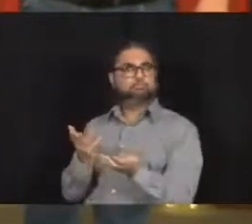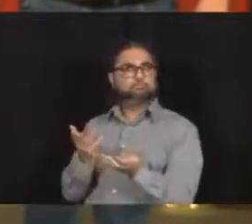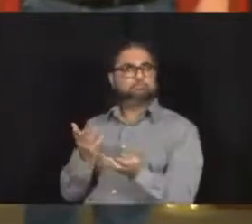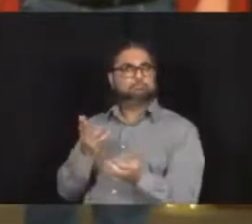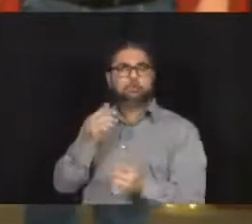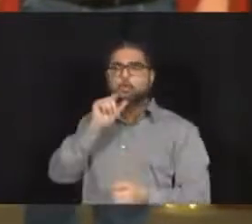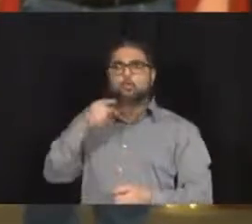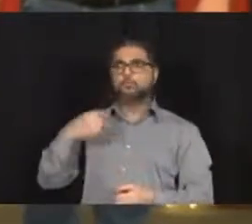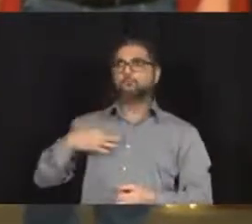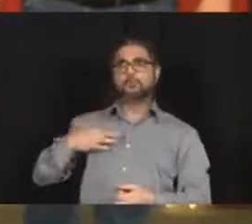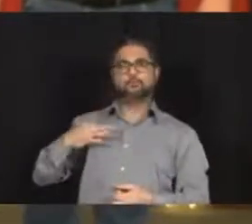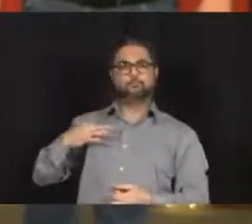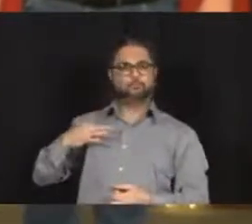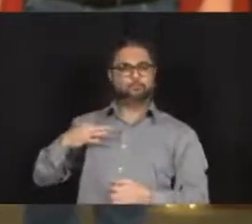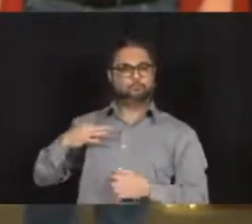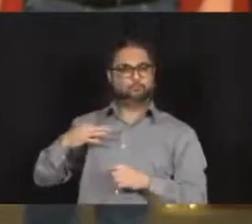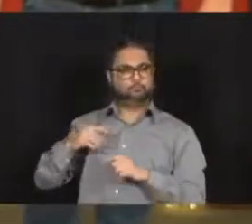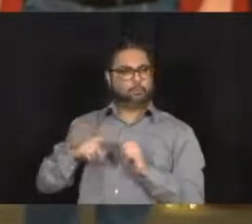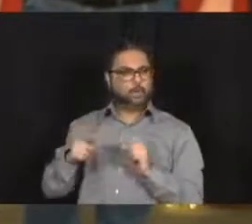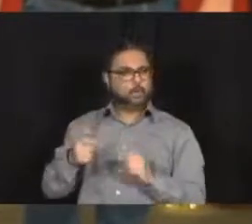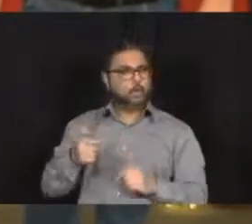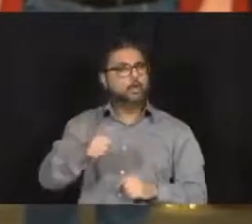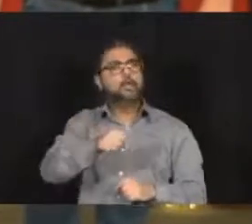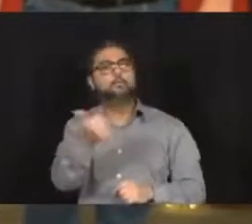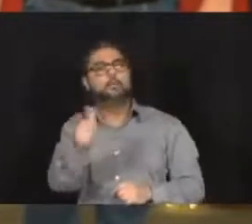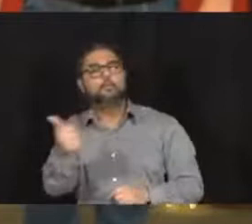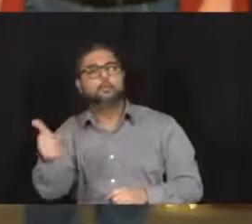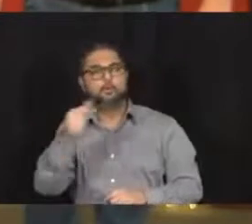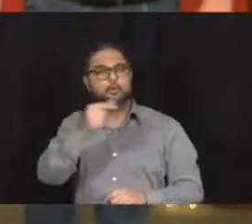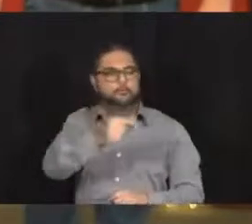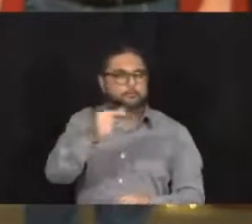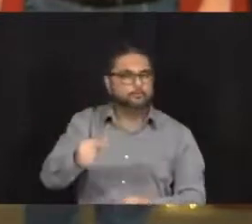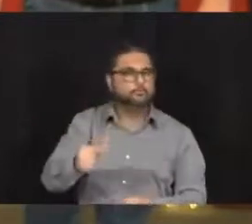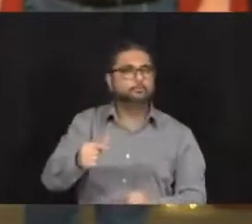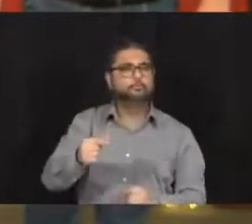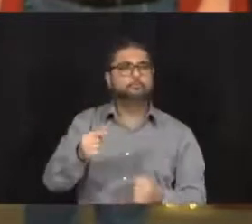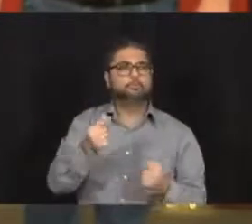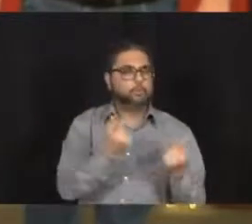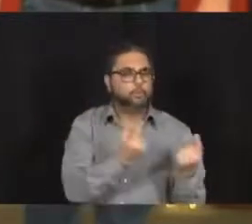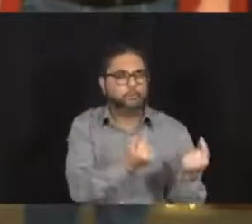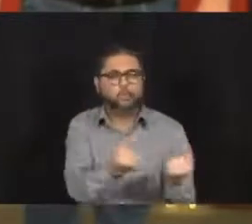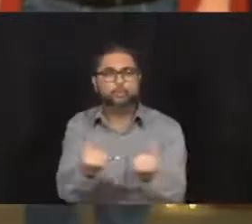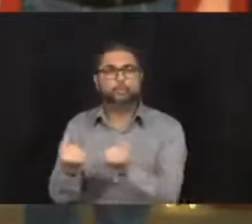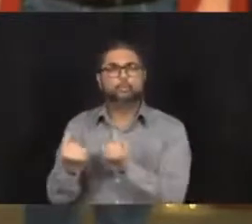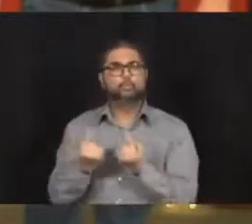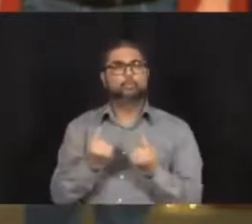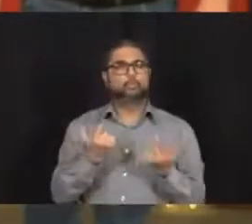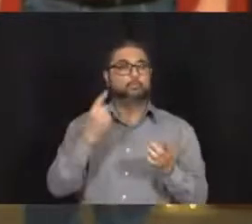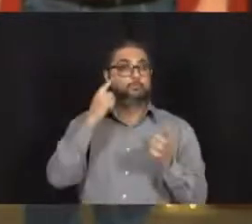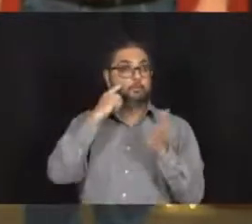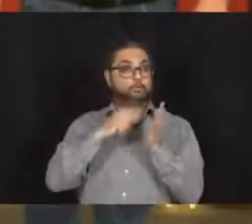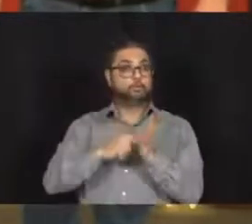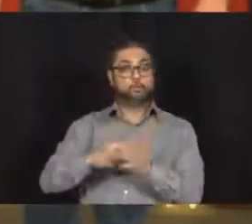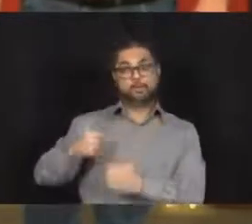come forward? What proactively is the government doing, and is calling in military aid an option? Well, at